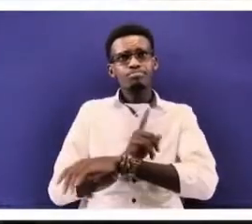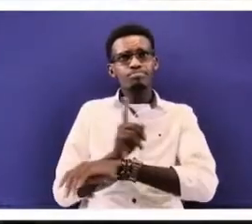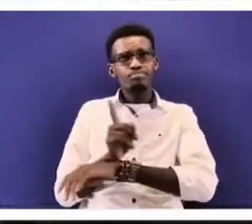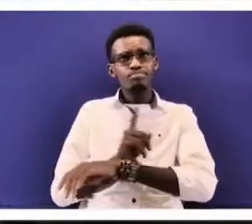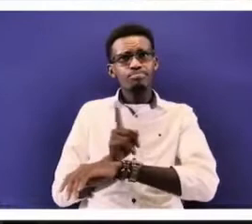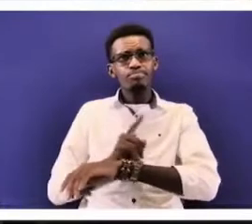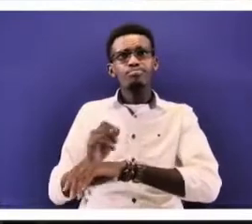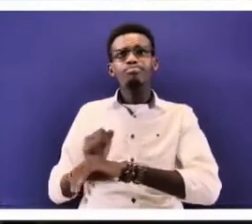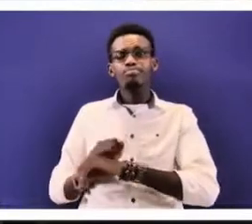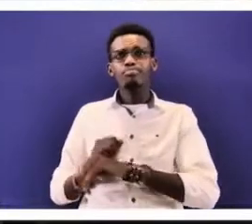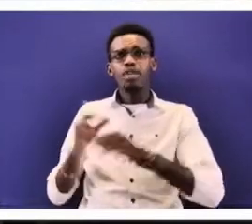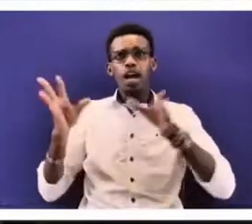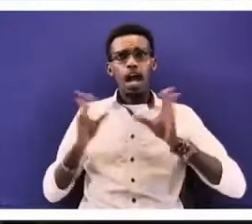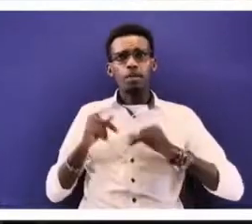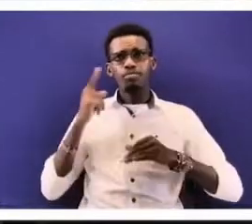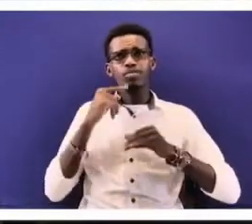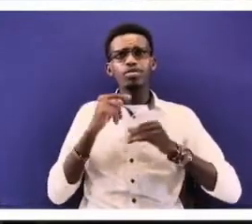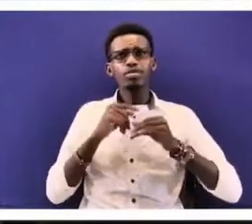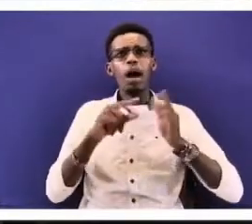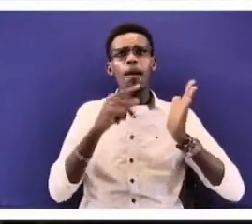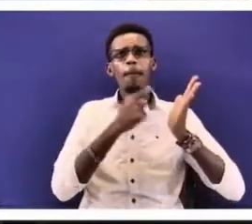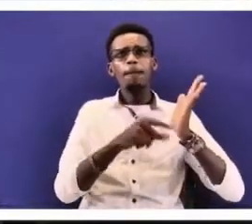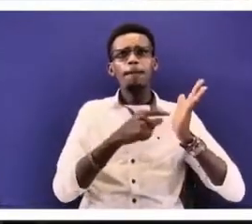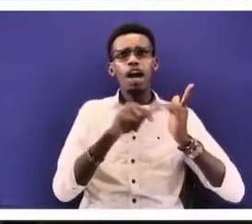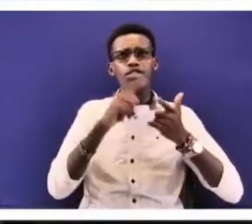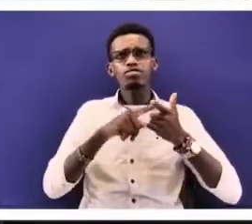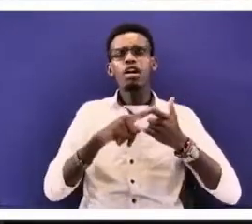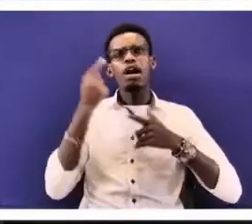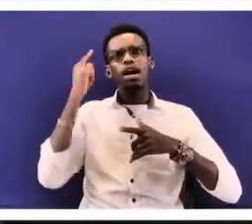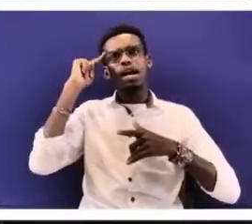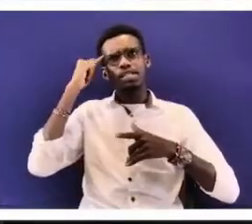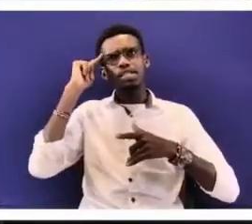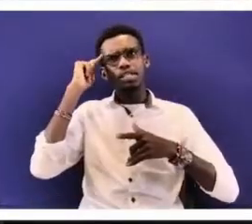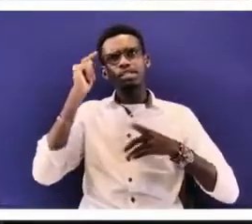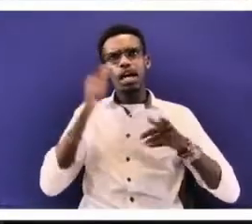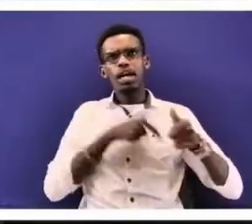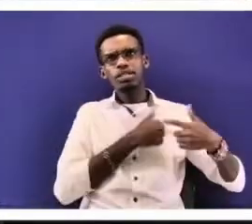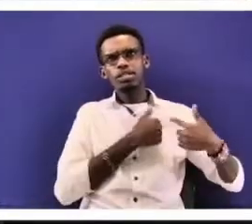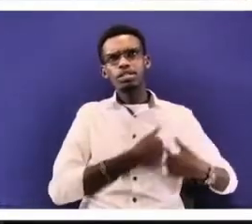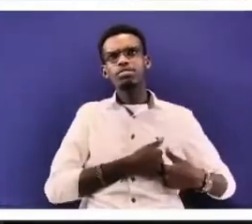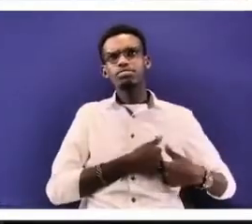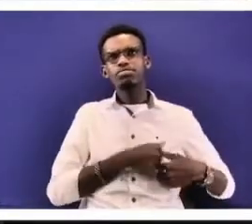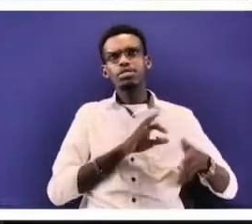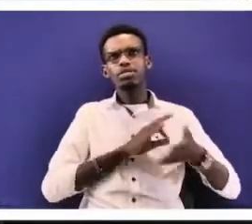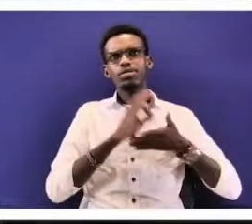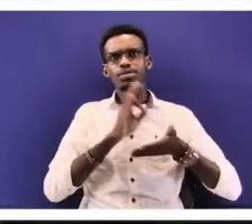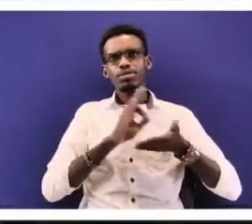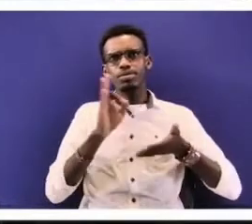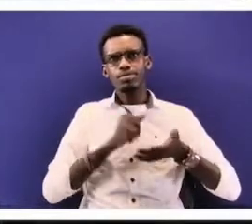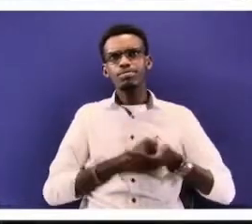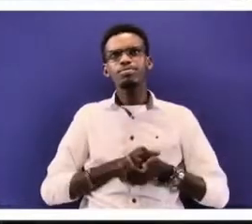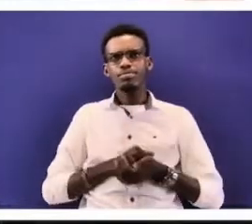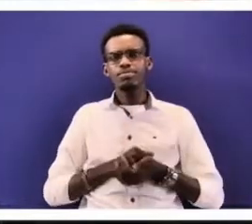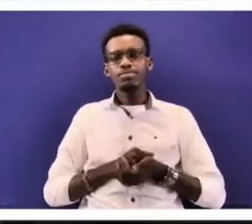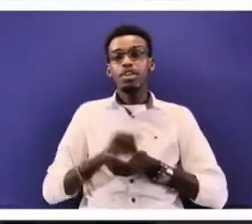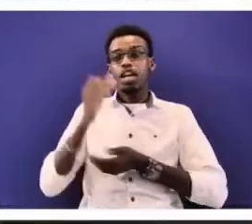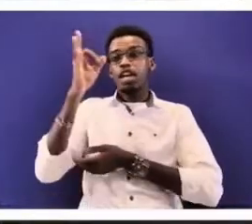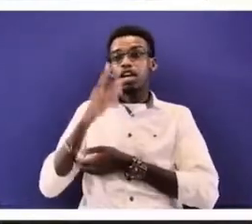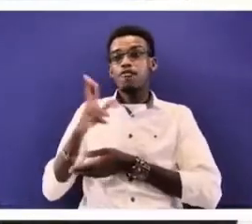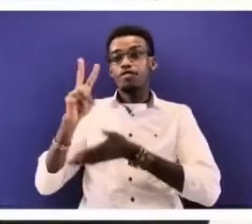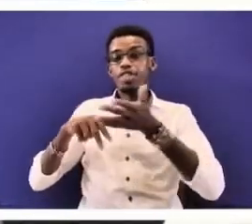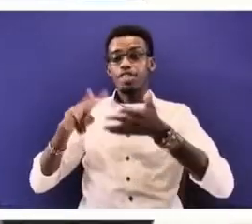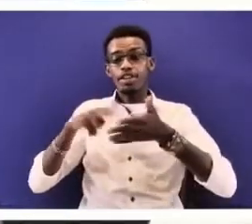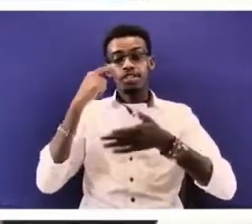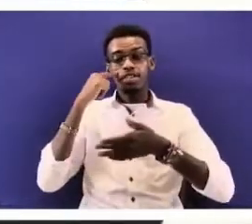this passage to marinate in your mind, in your heart, in your spirit. If the reading of